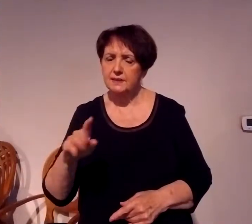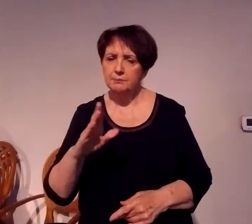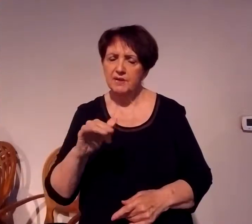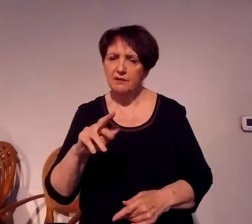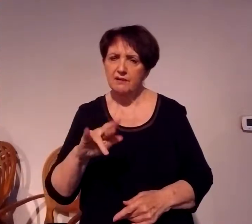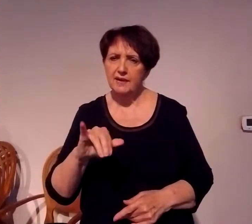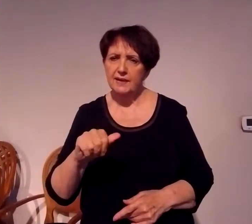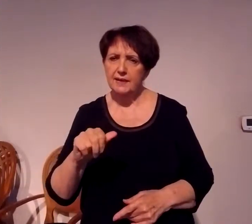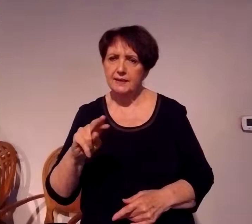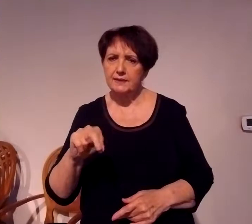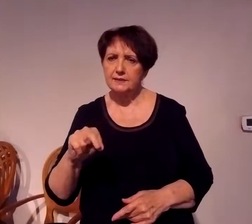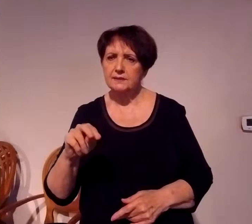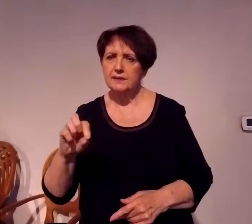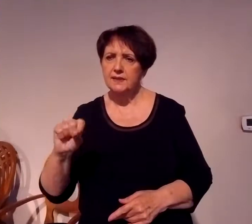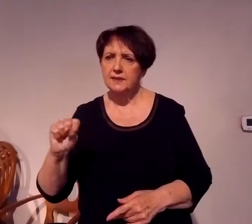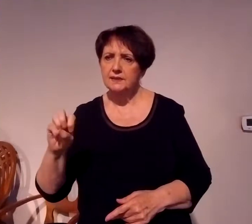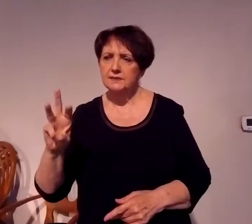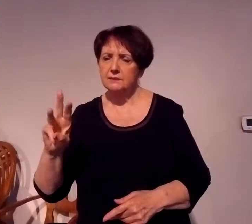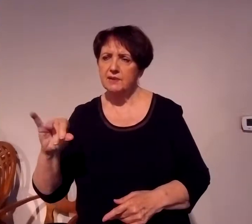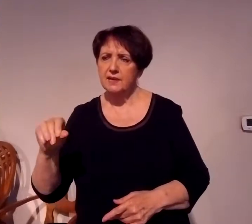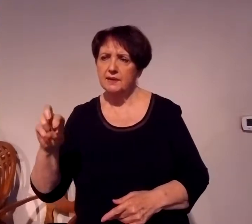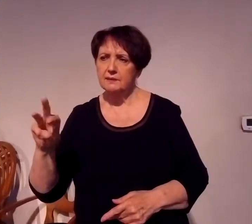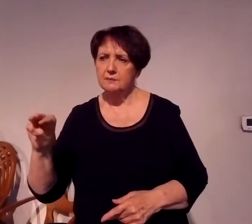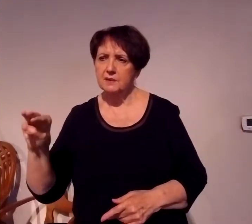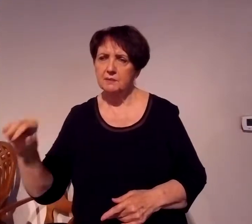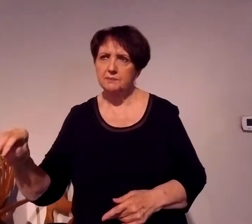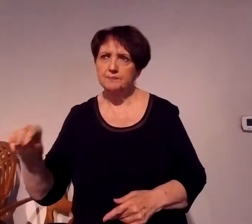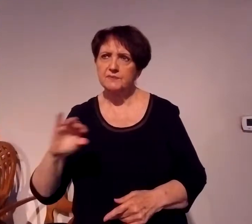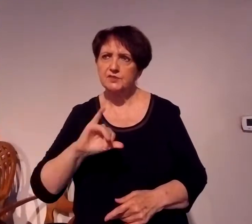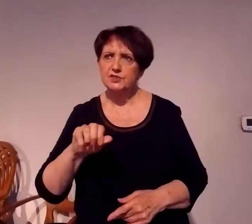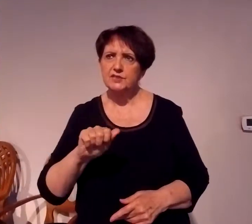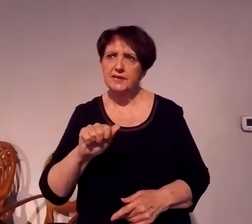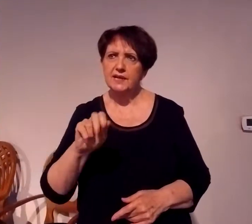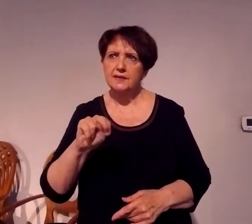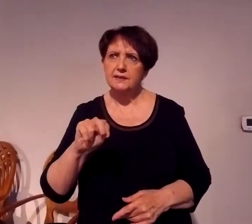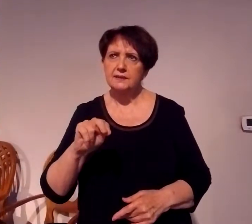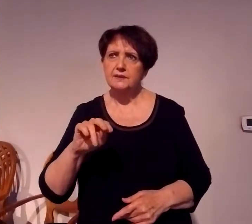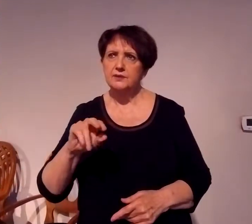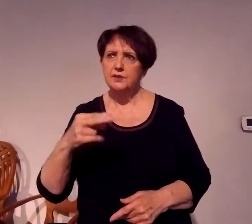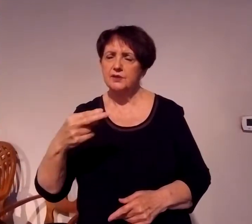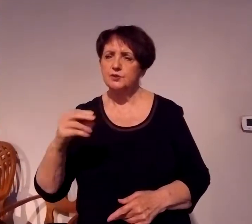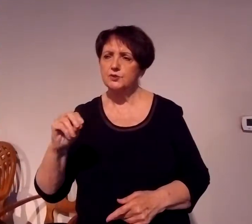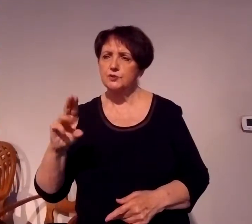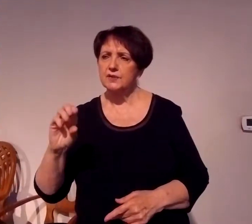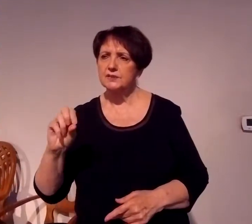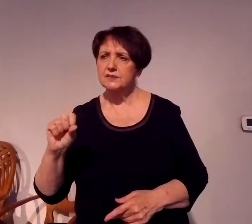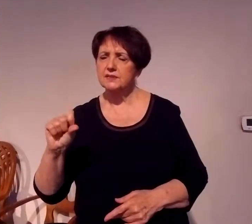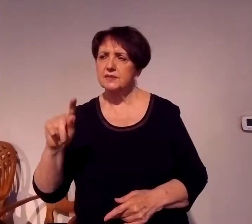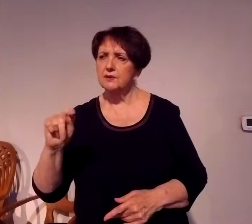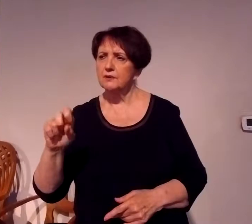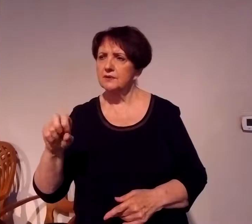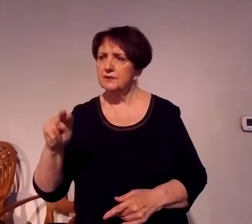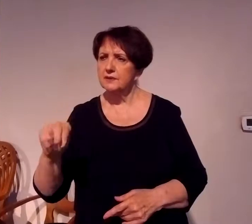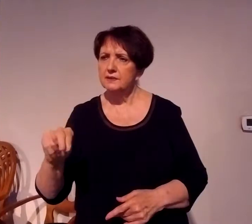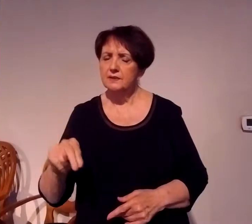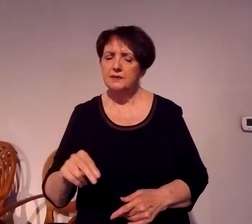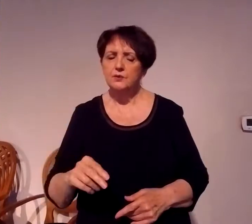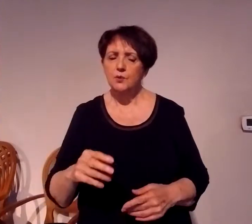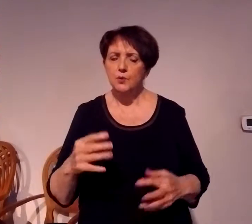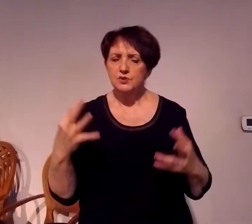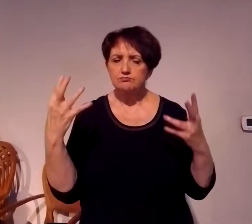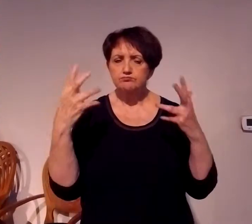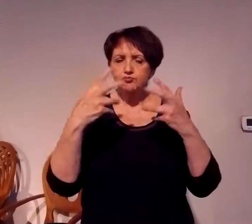Gene Houston. I mean, it's weaving it together with neuroscience and quantum